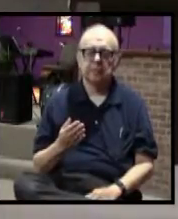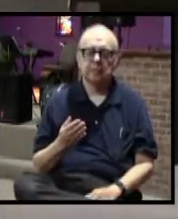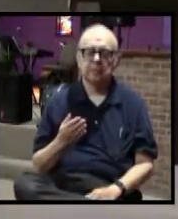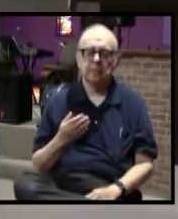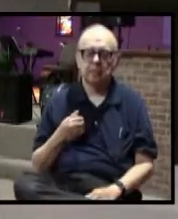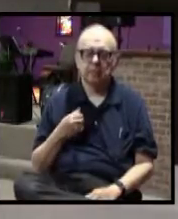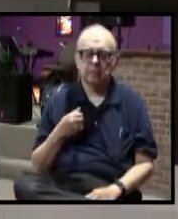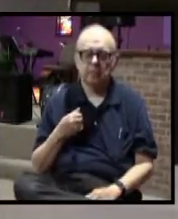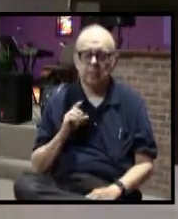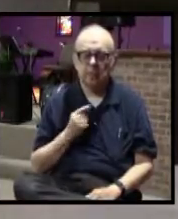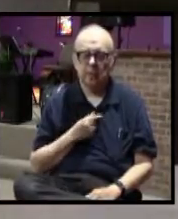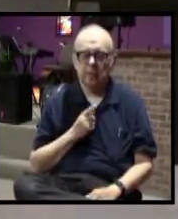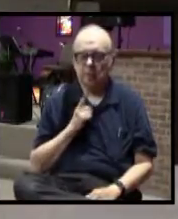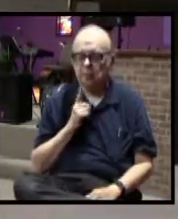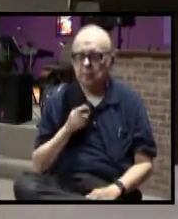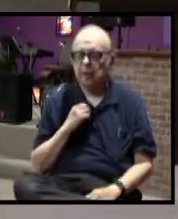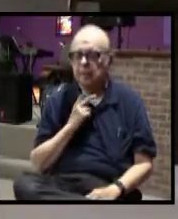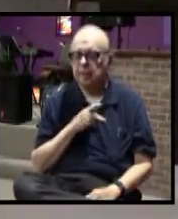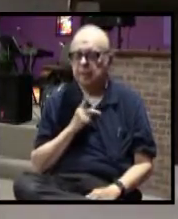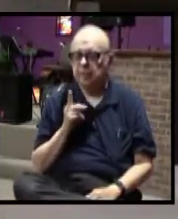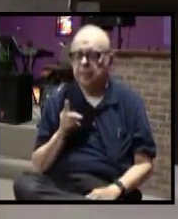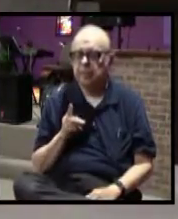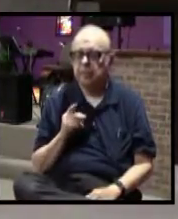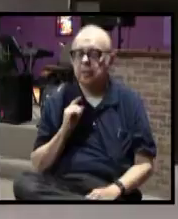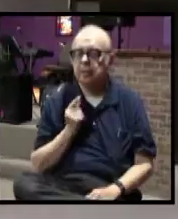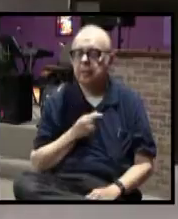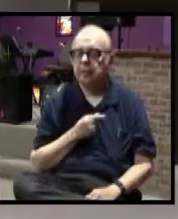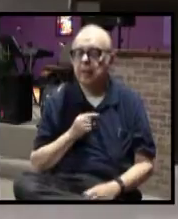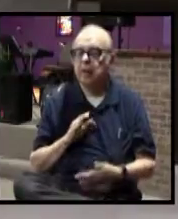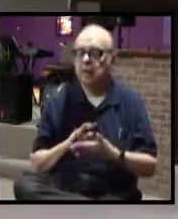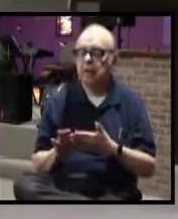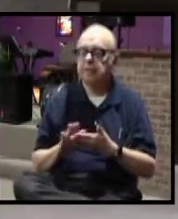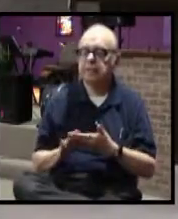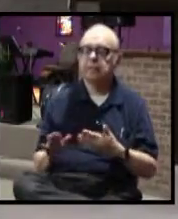for your grace and your kindness. It is very much appreciated.